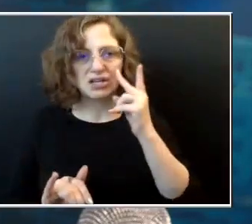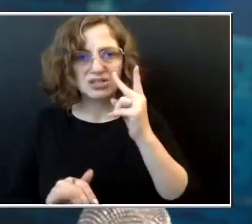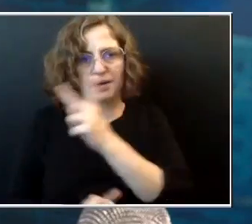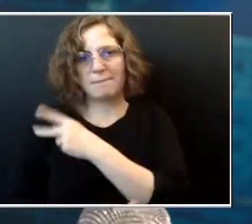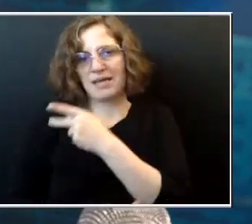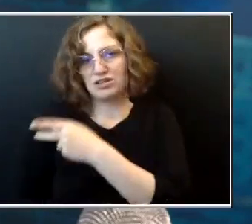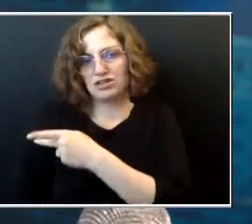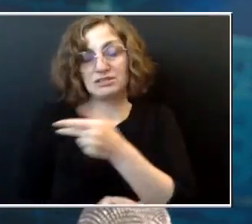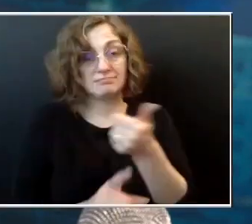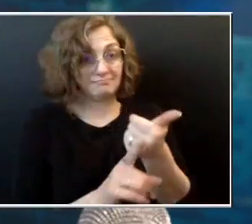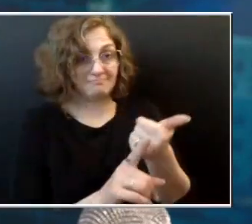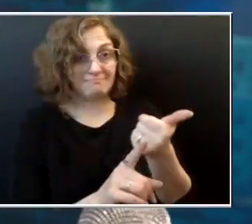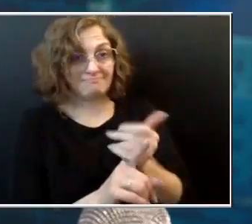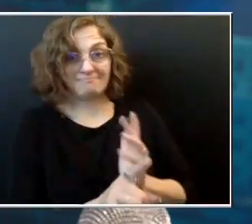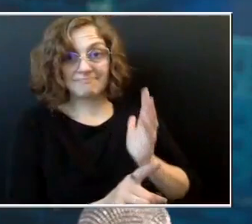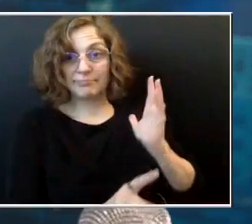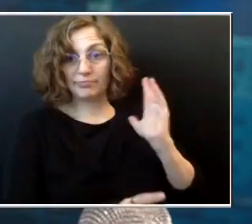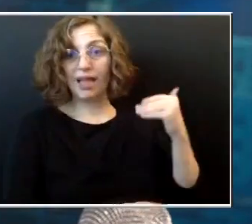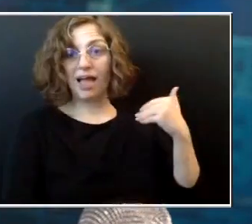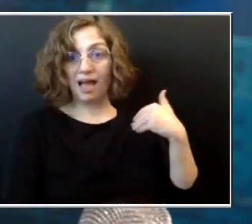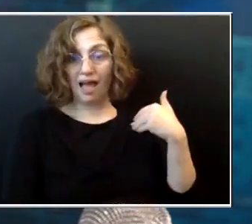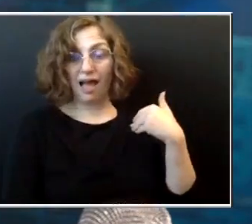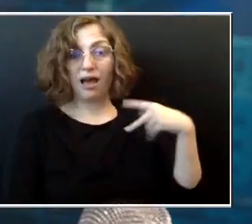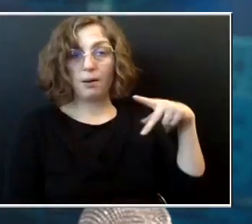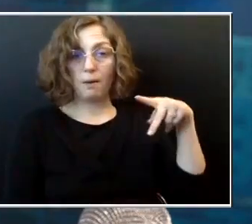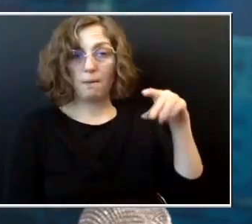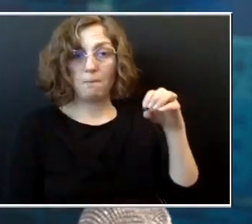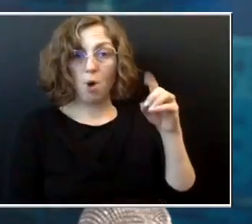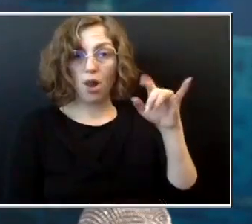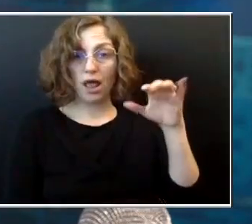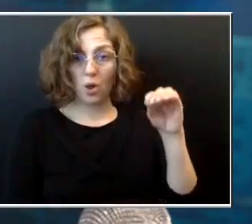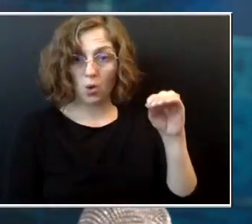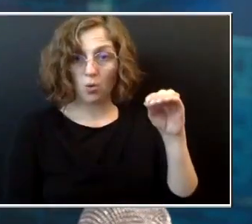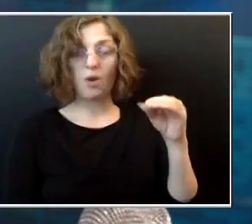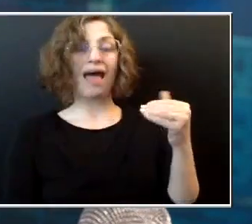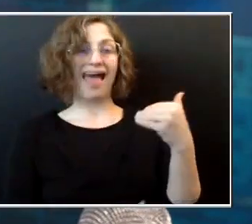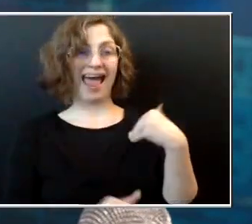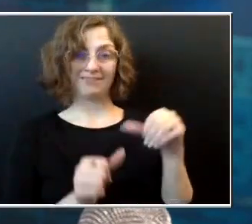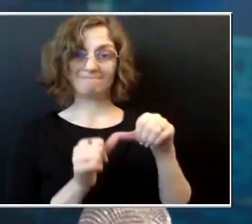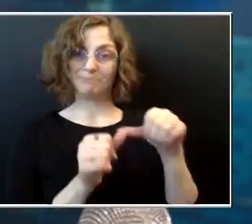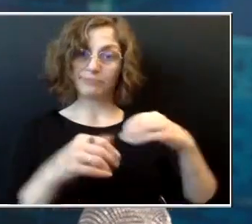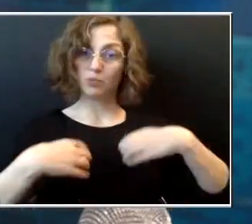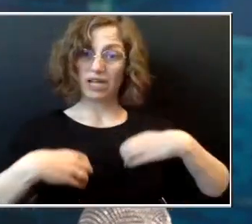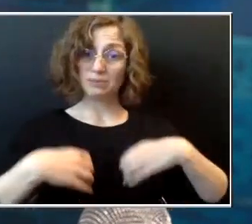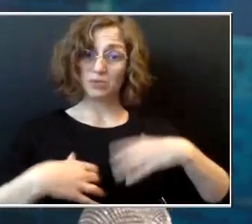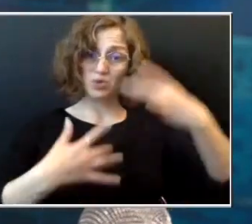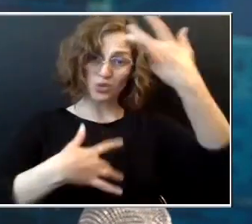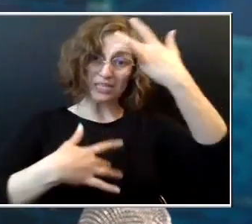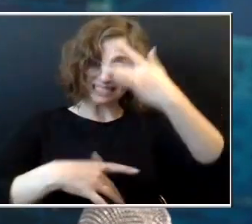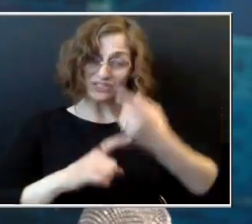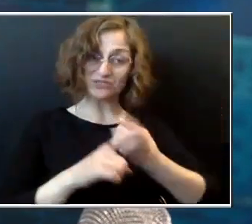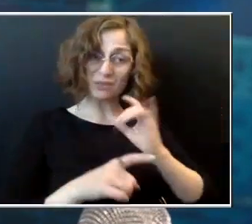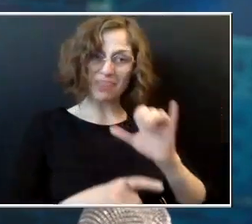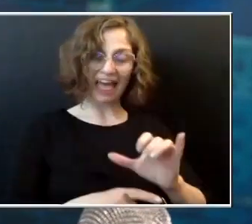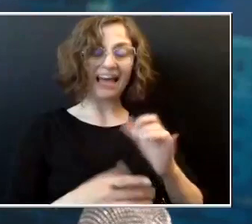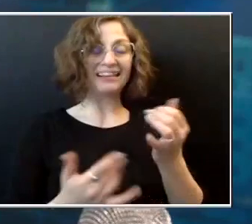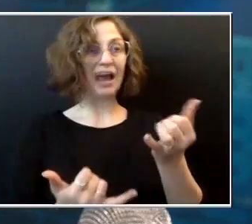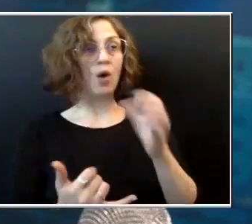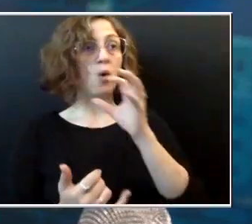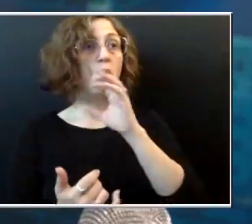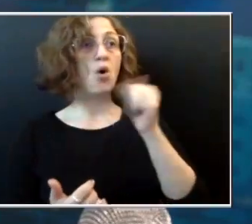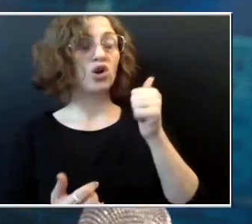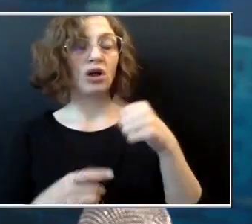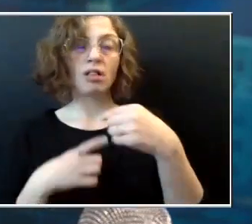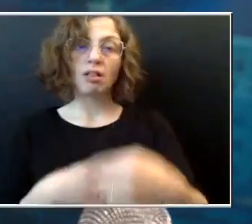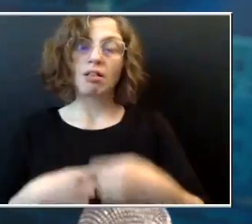had respiratory disease from that, who were then older in life and struggling to breathe. And you just don't see that anymore. I think,